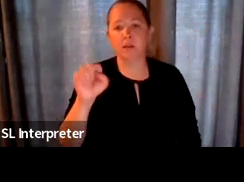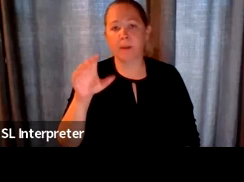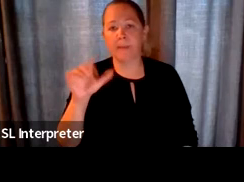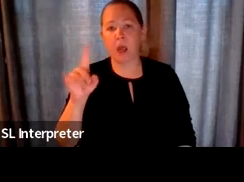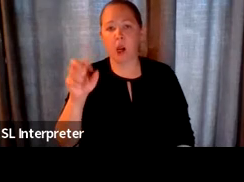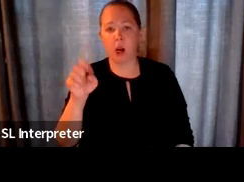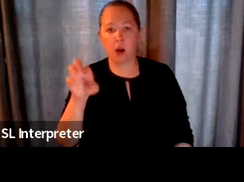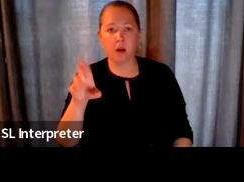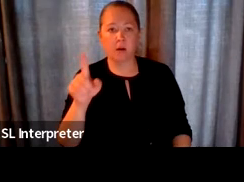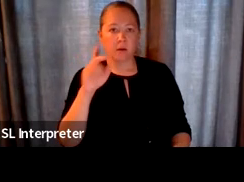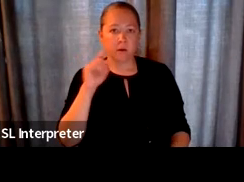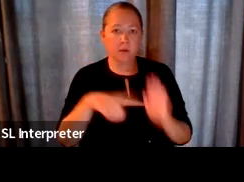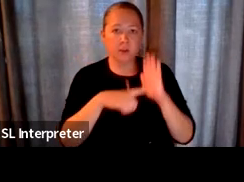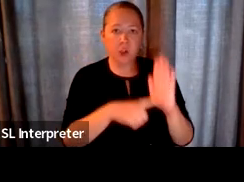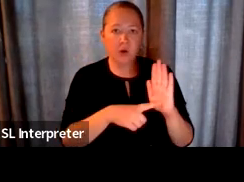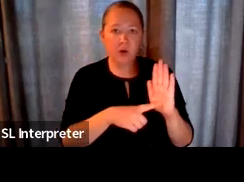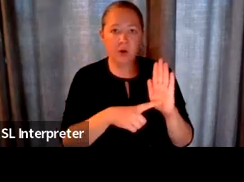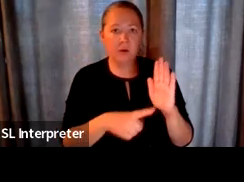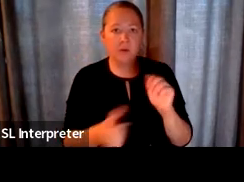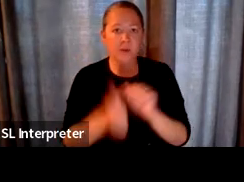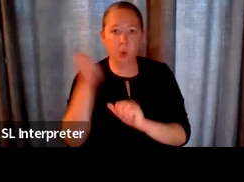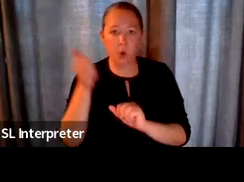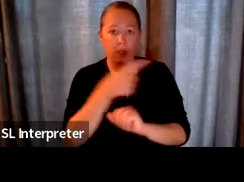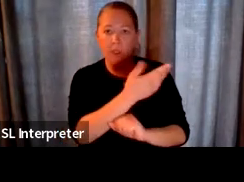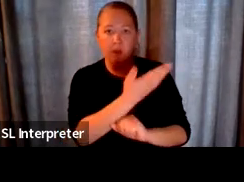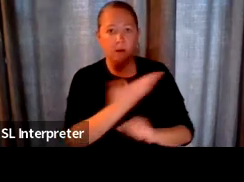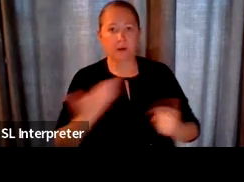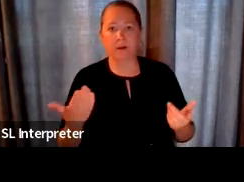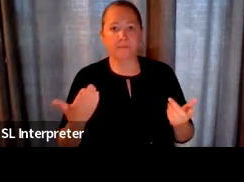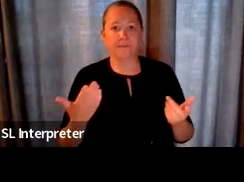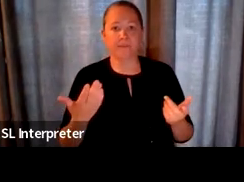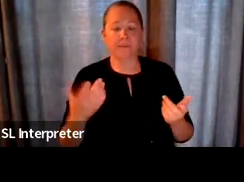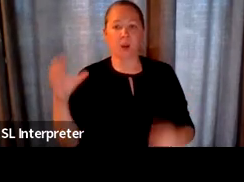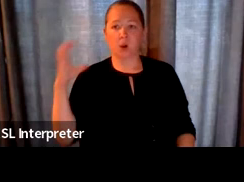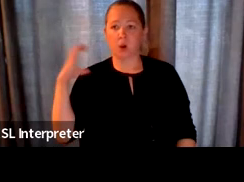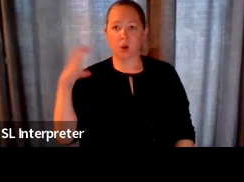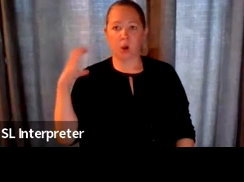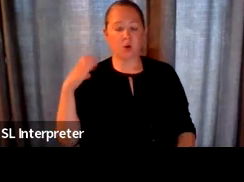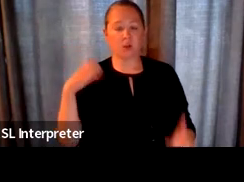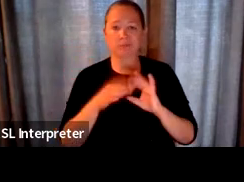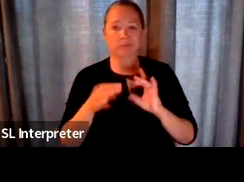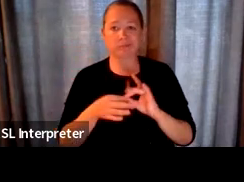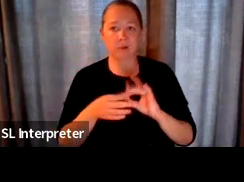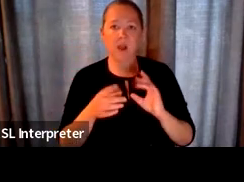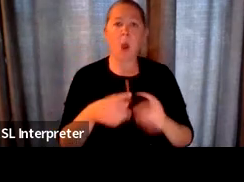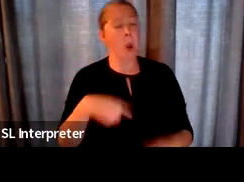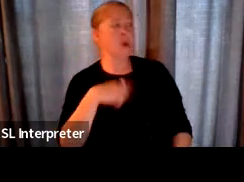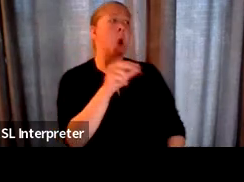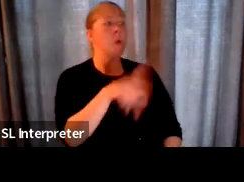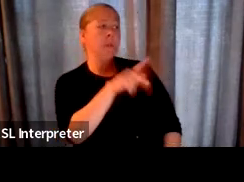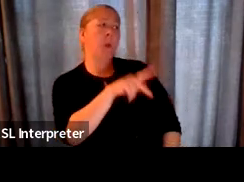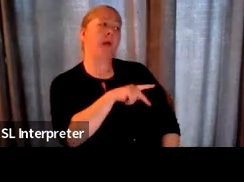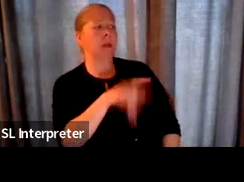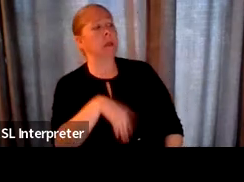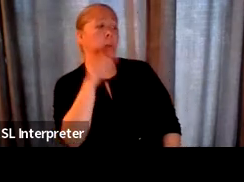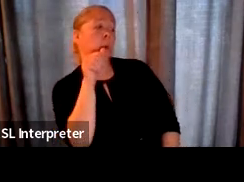majority wasn't telling the truth. Justice Gorsuch just ran with it, continued describing this as personal and private. And I just want to highlight